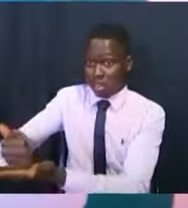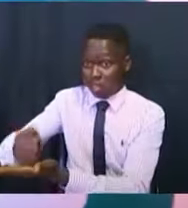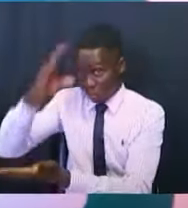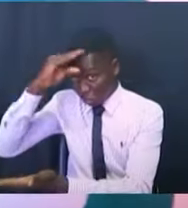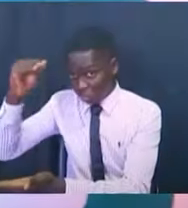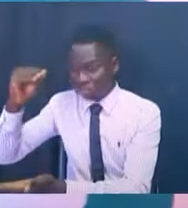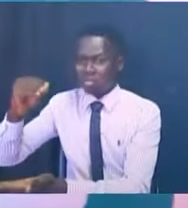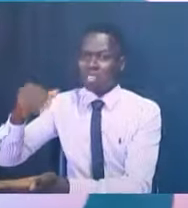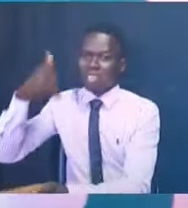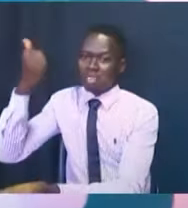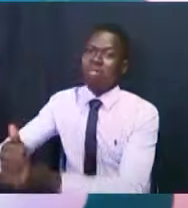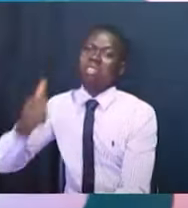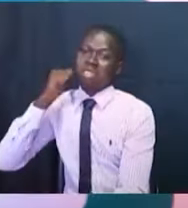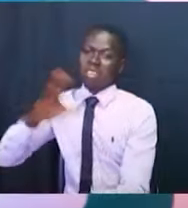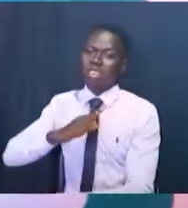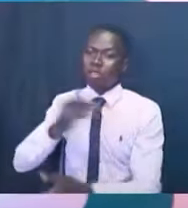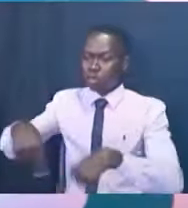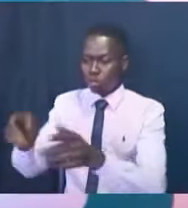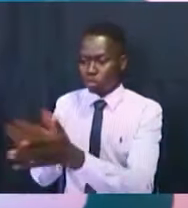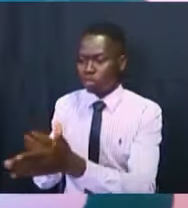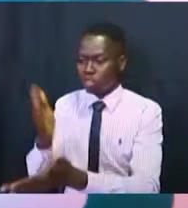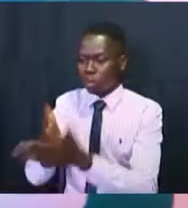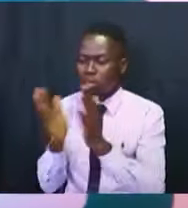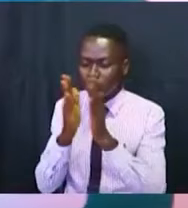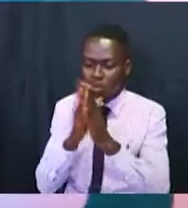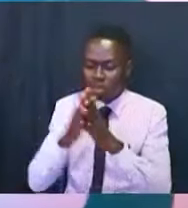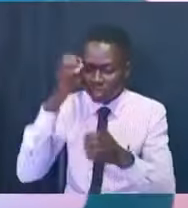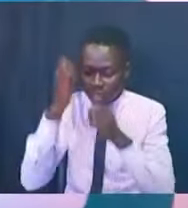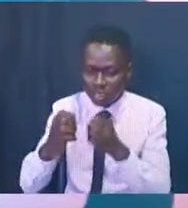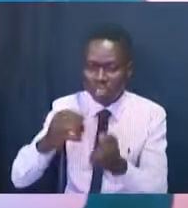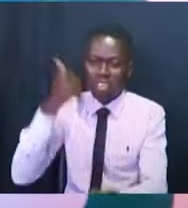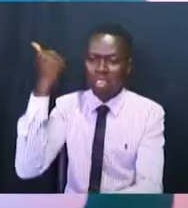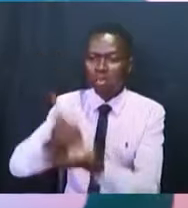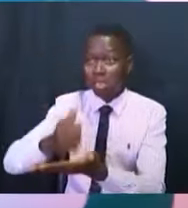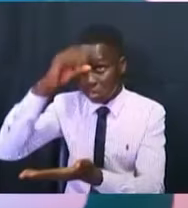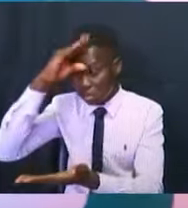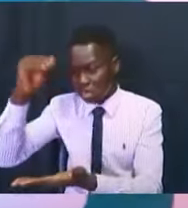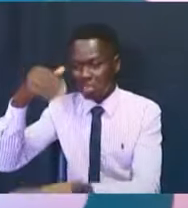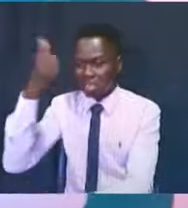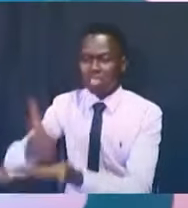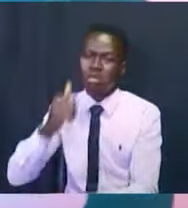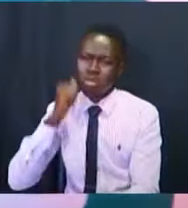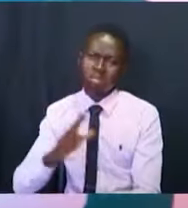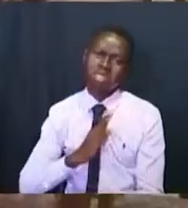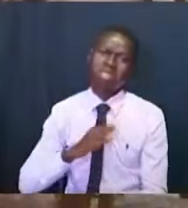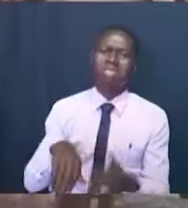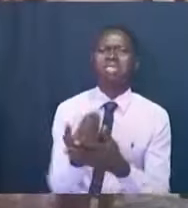and then when somebody prays and say amen, somebody in the congregation will just shout a woman.